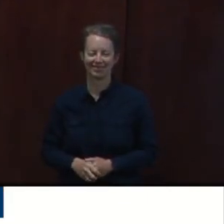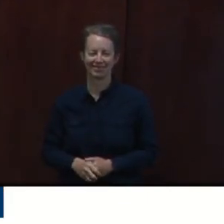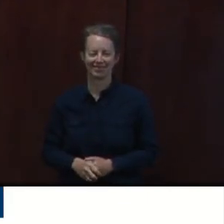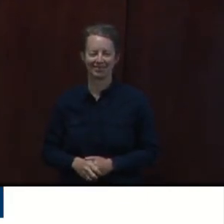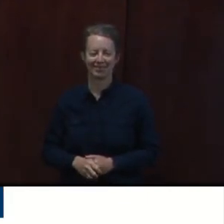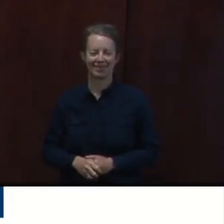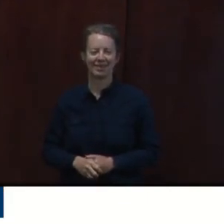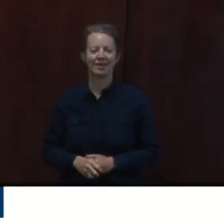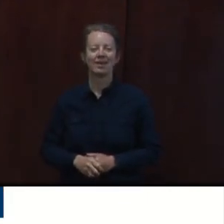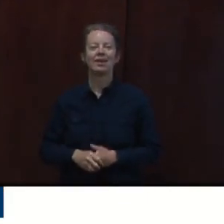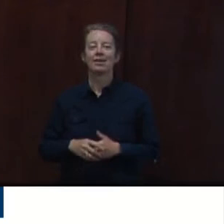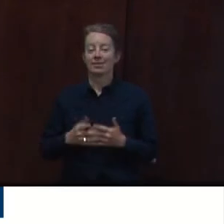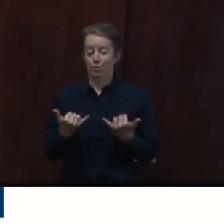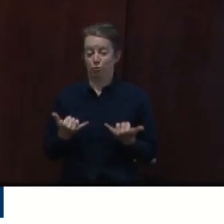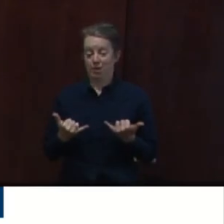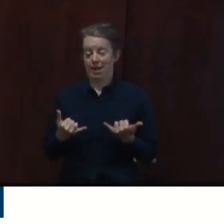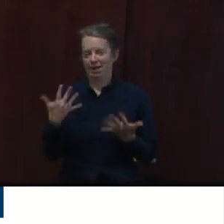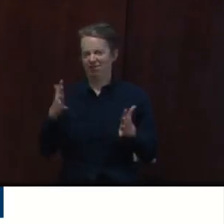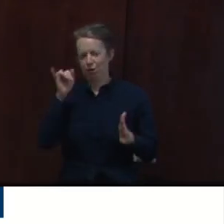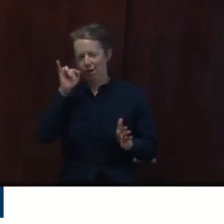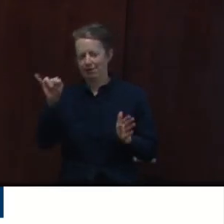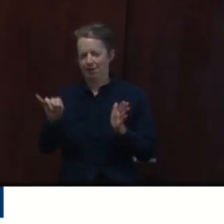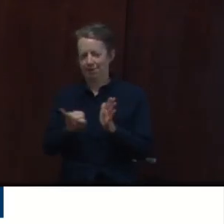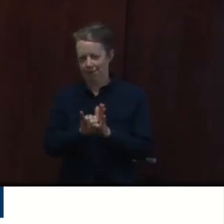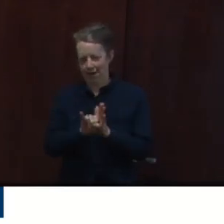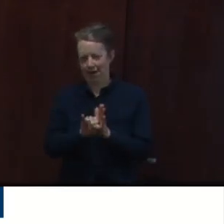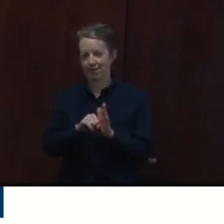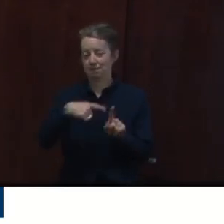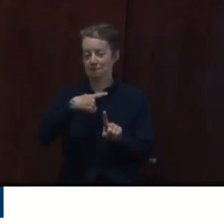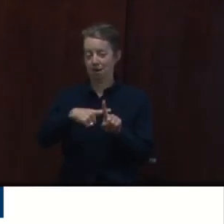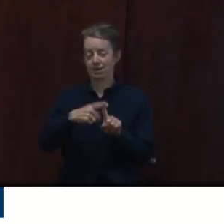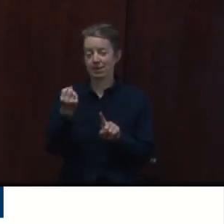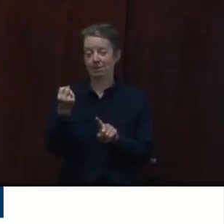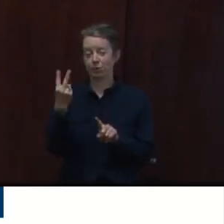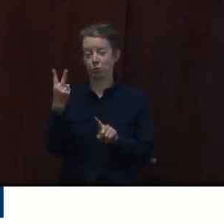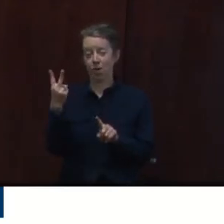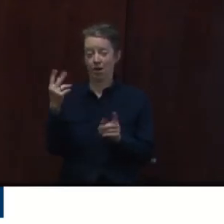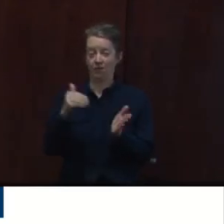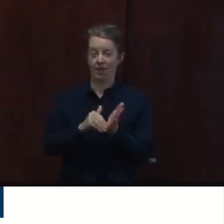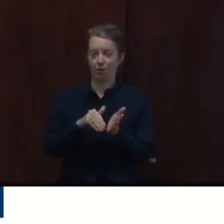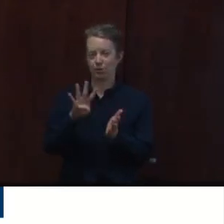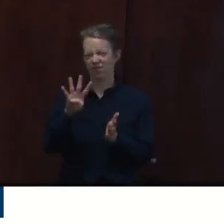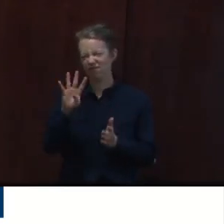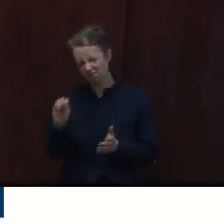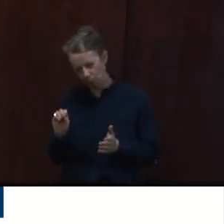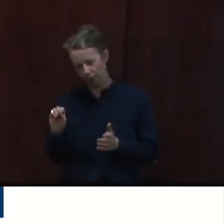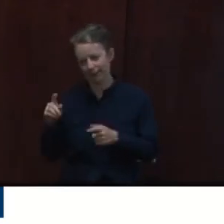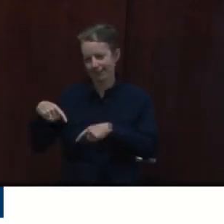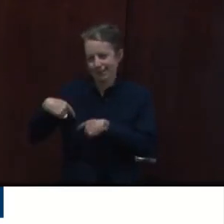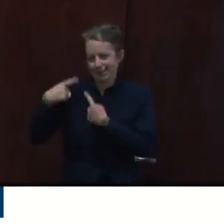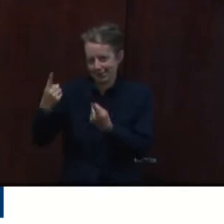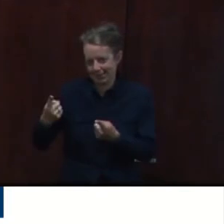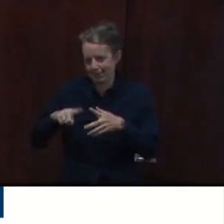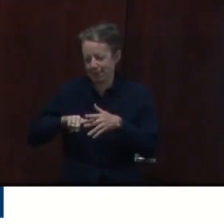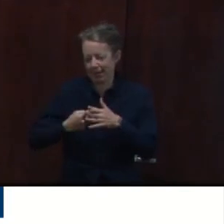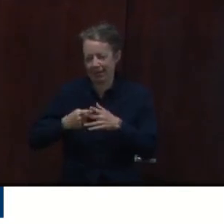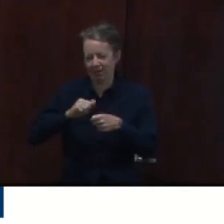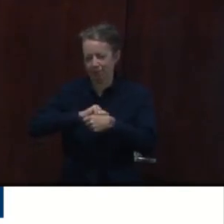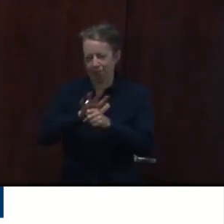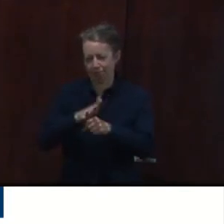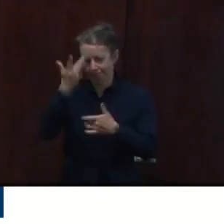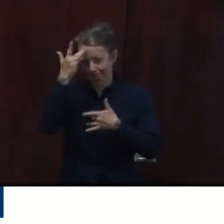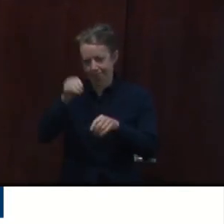So as of today, we've identified 12,040 confirmed cases in Buncombe County since the pandemic start.